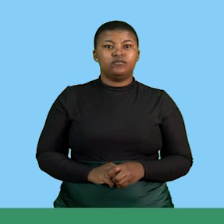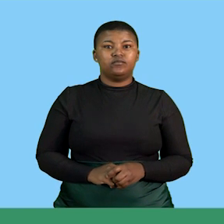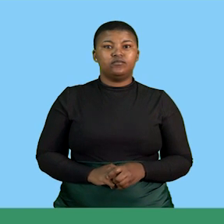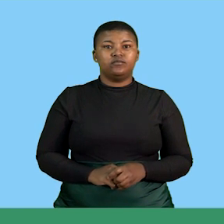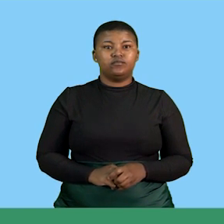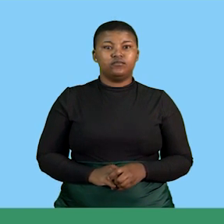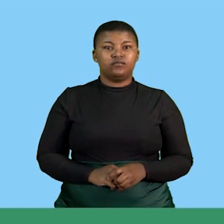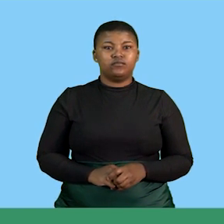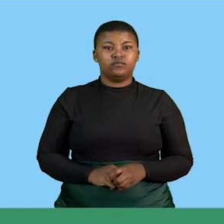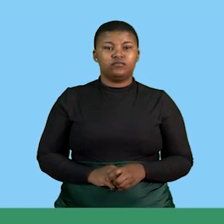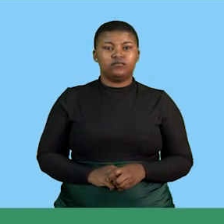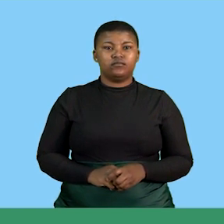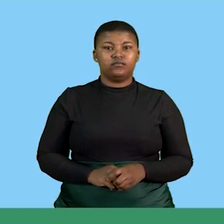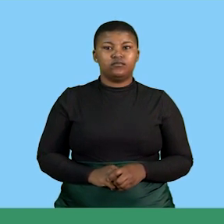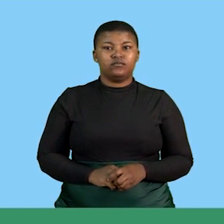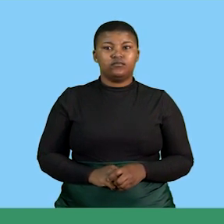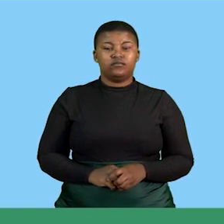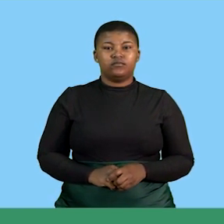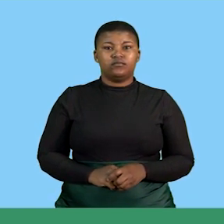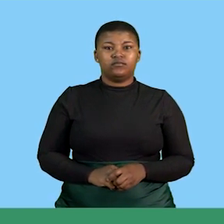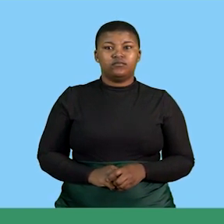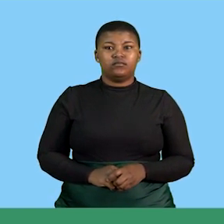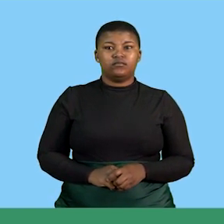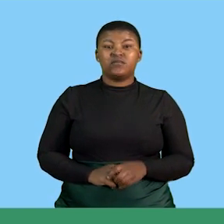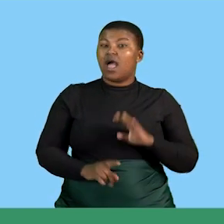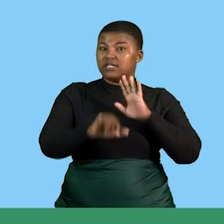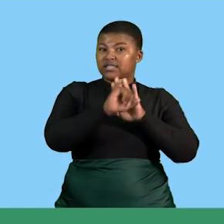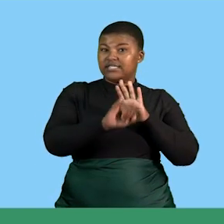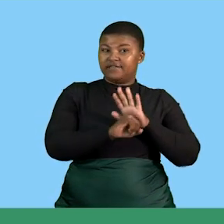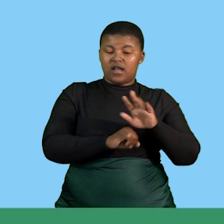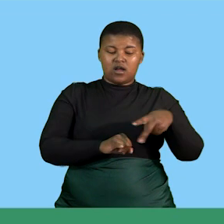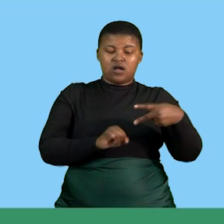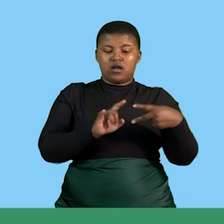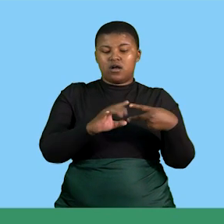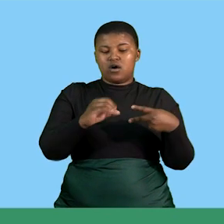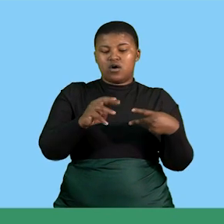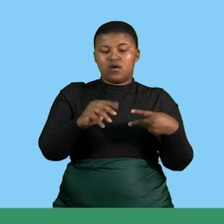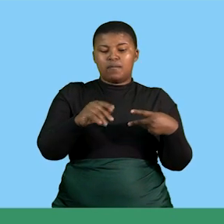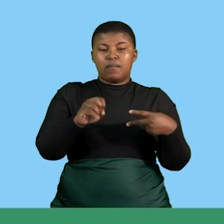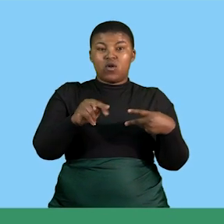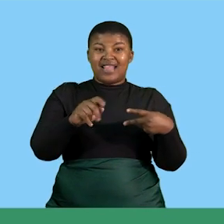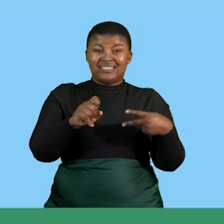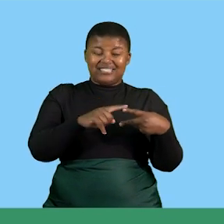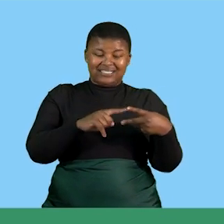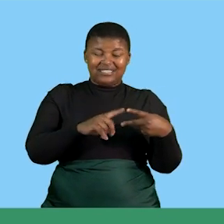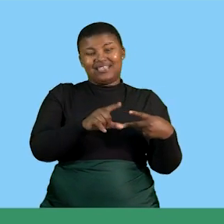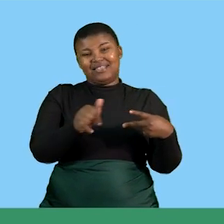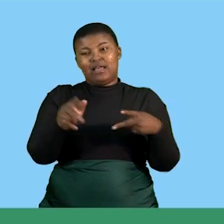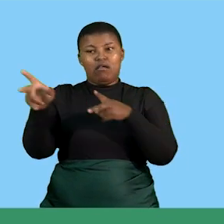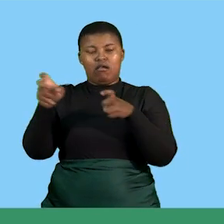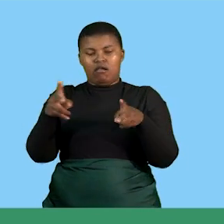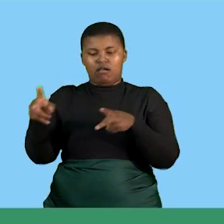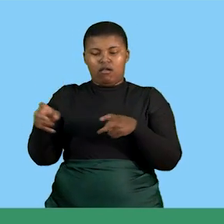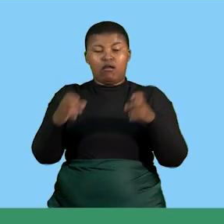Let me just remove those red marks. We will identify the components in the first table and the motivation will be given in